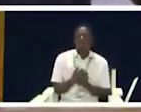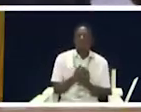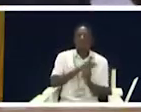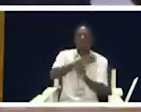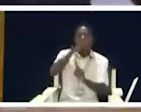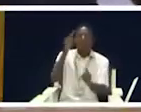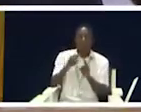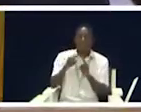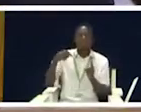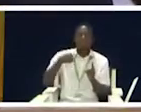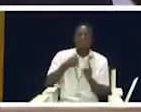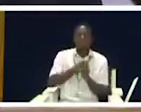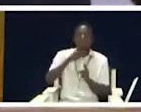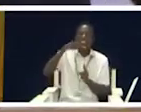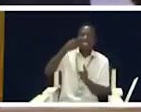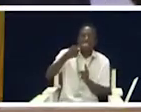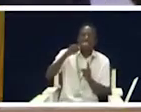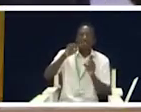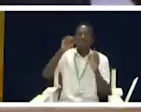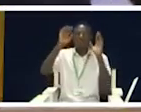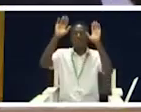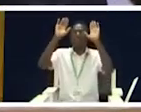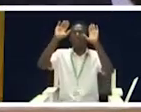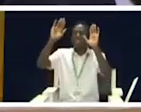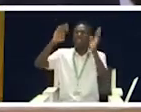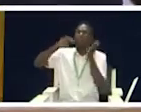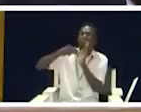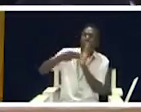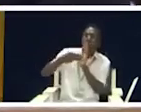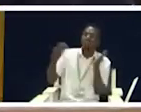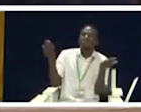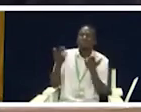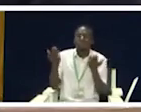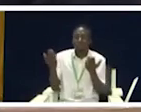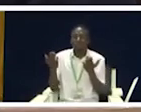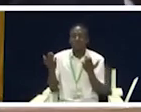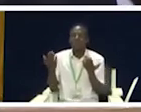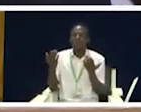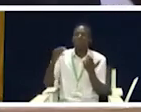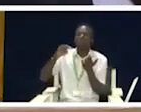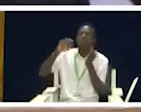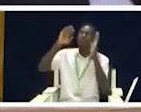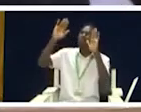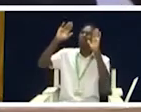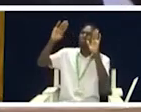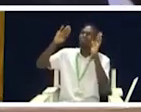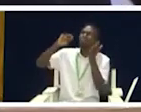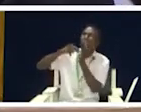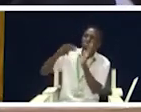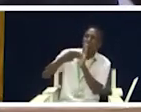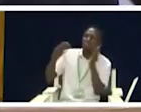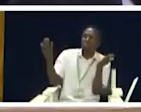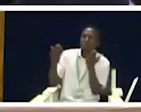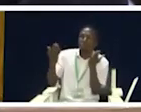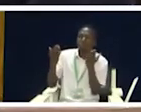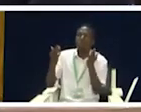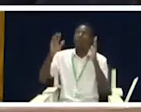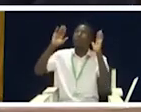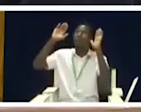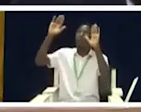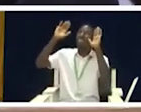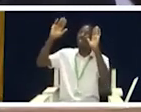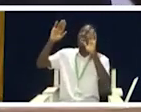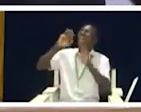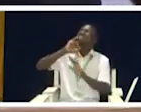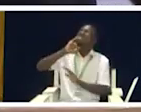When we say wonder, what do we mean? When we say wonder, what do we mean? Wonder is the hand of